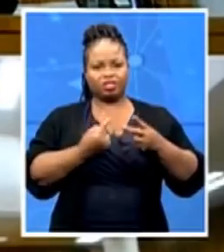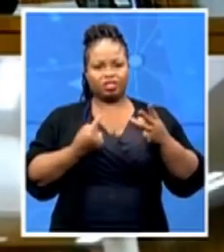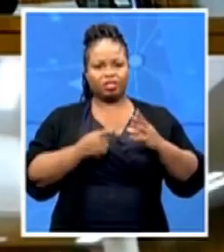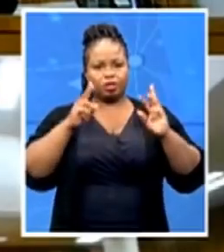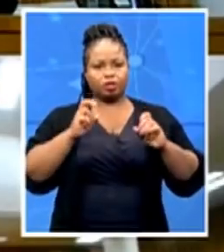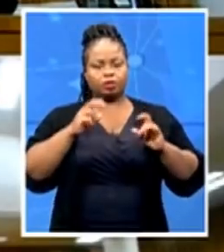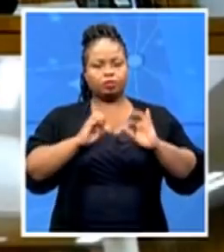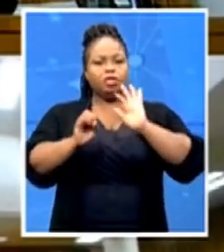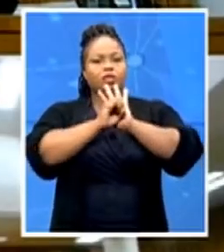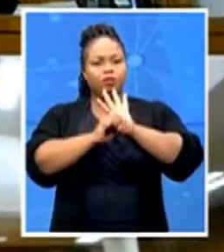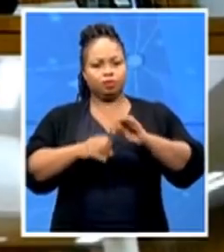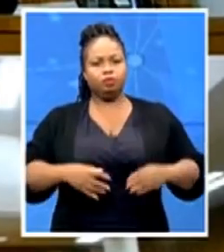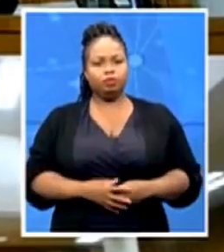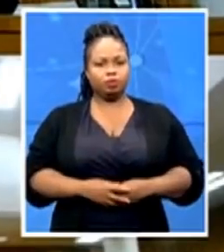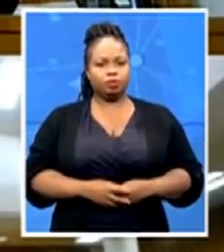them.